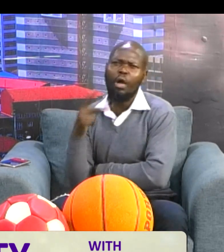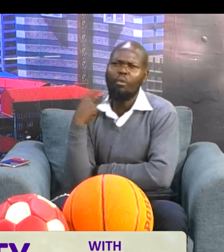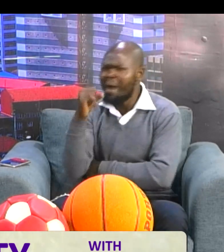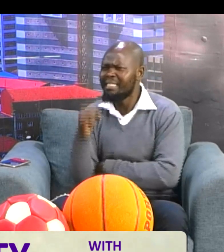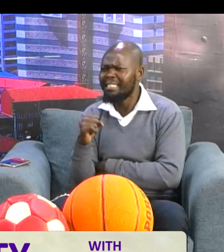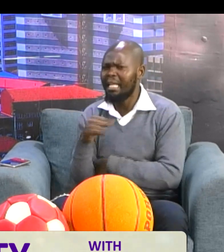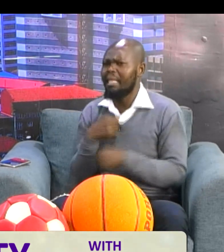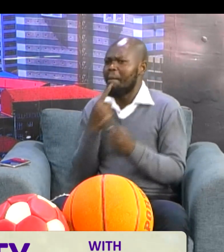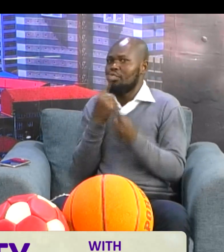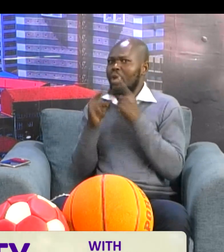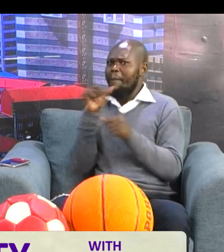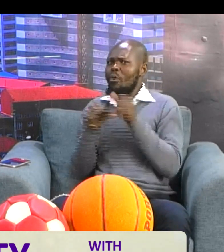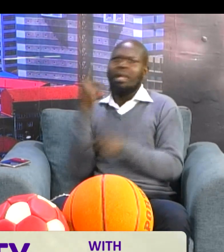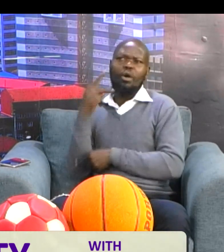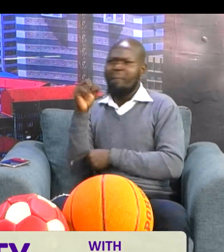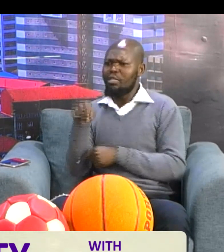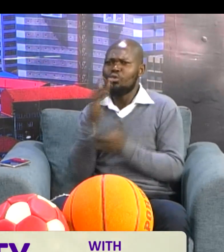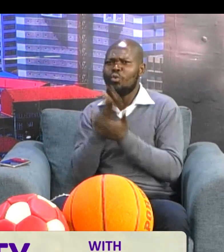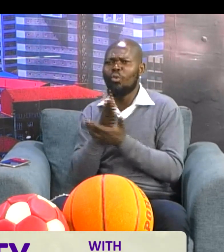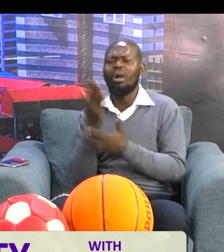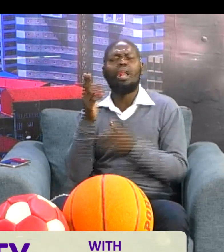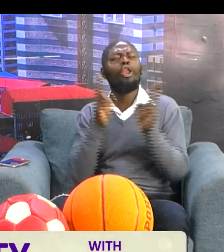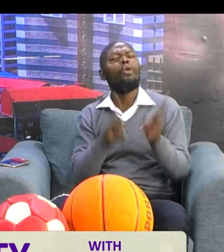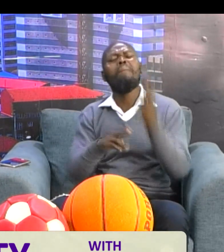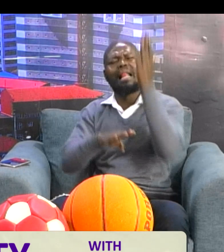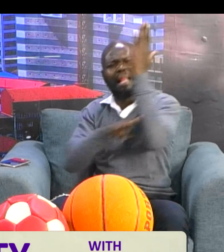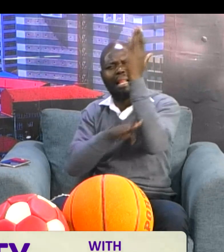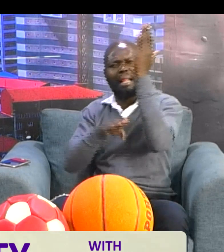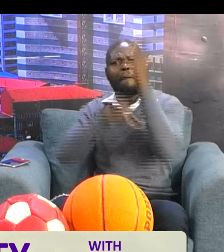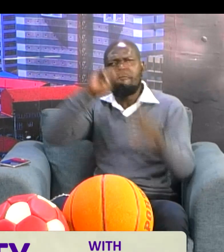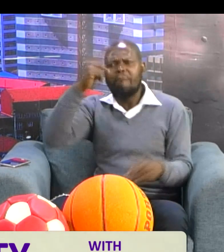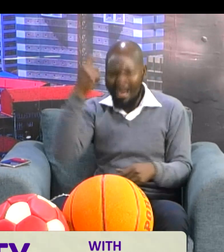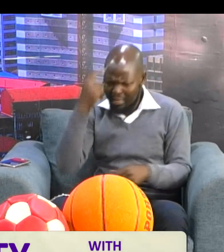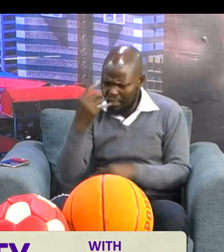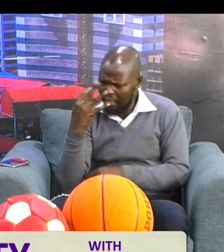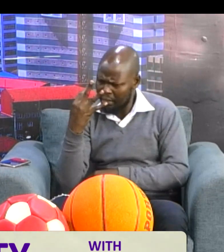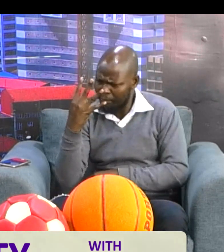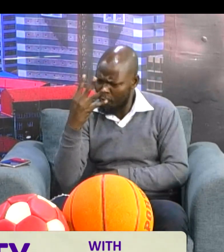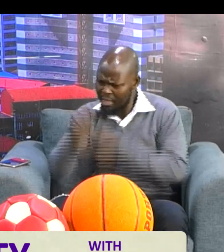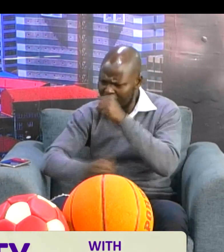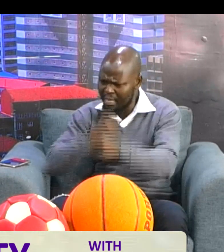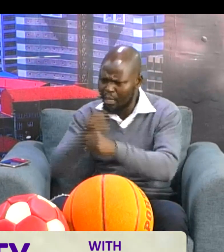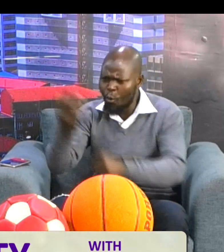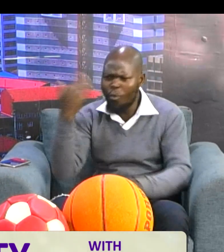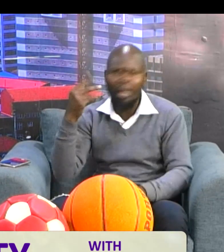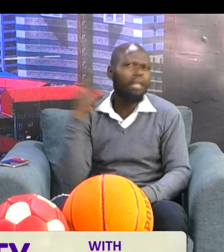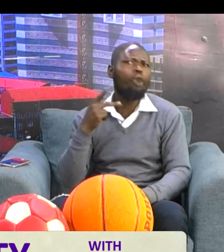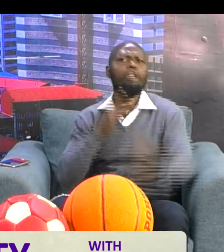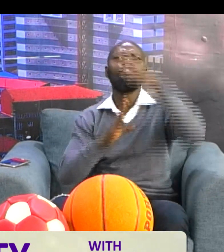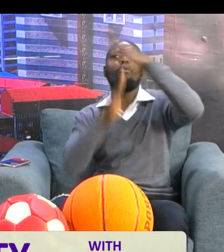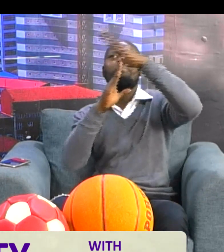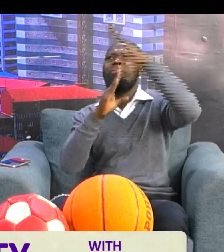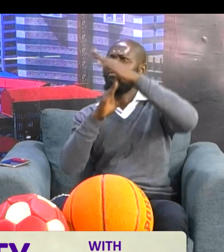up. Right. You saw the Kariobangi. Let's talk about Kariobangi a little bit, Right. because I believe it was 4 years